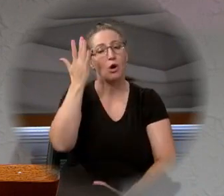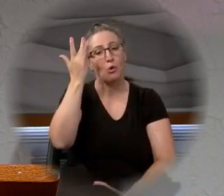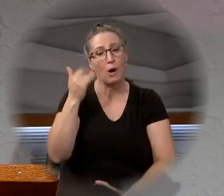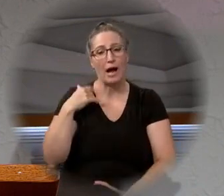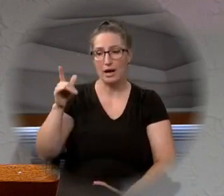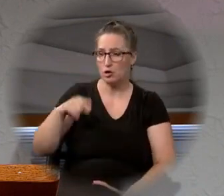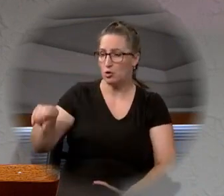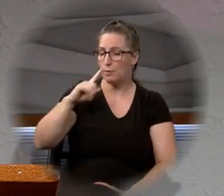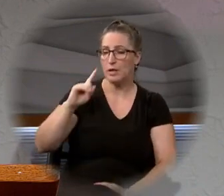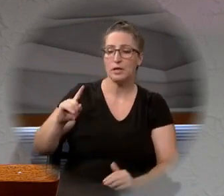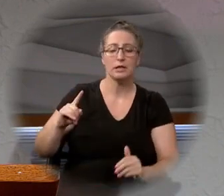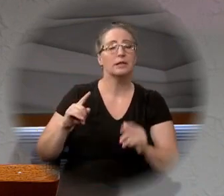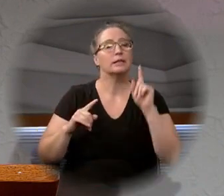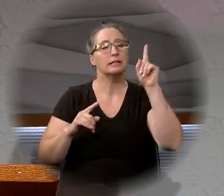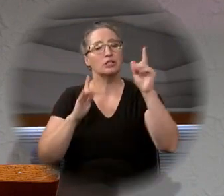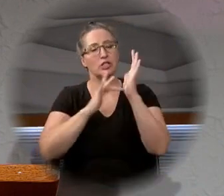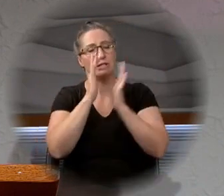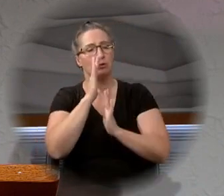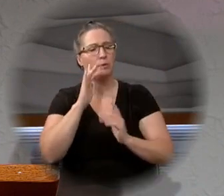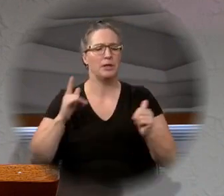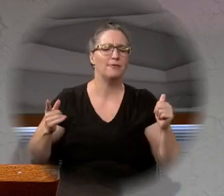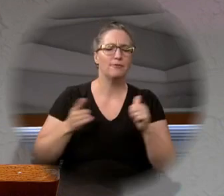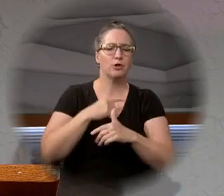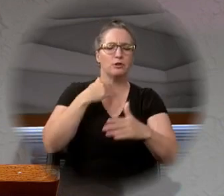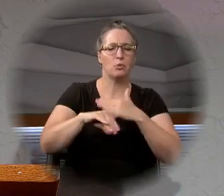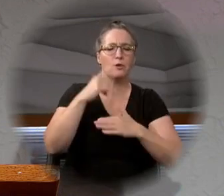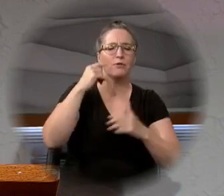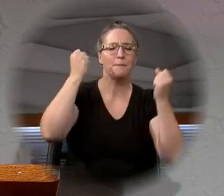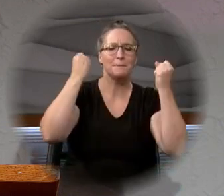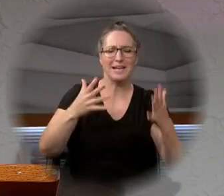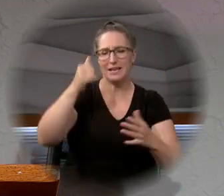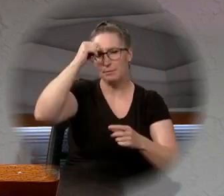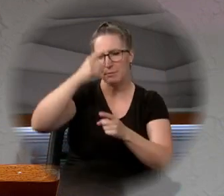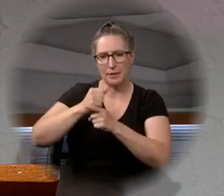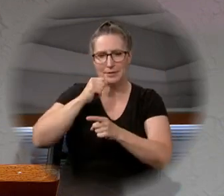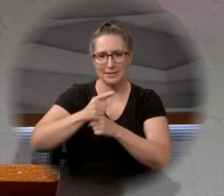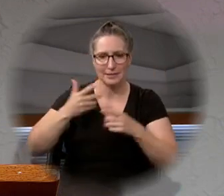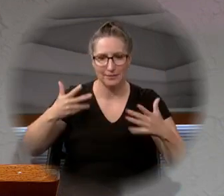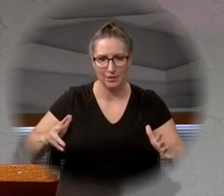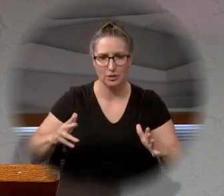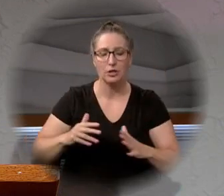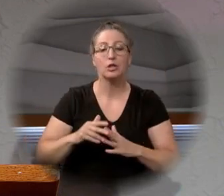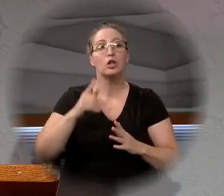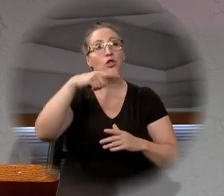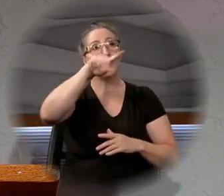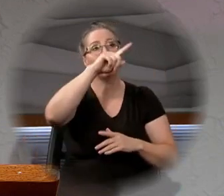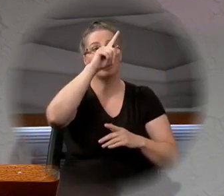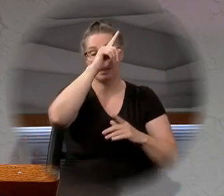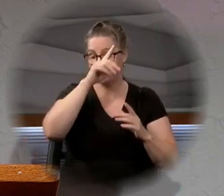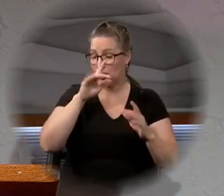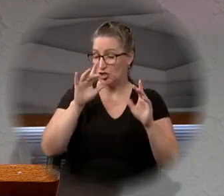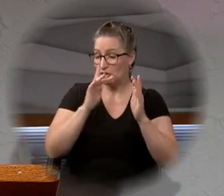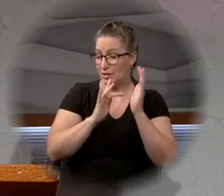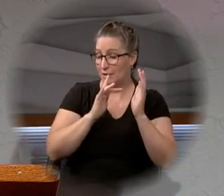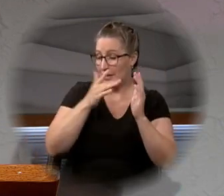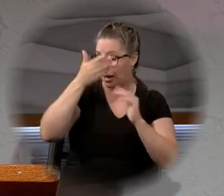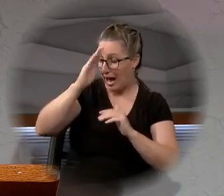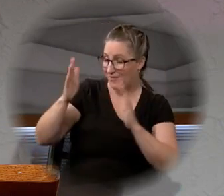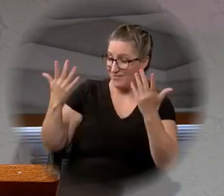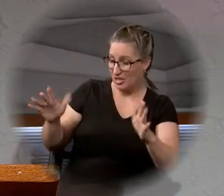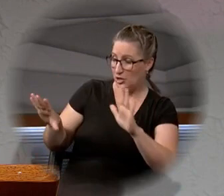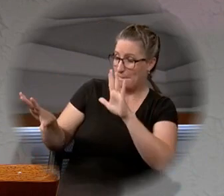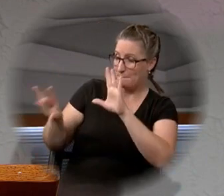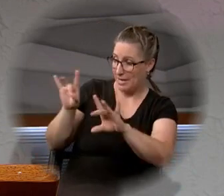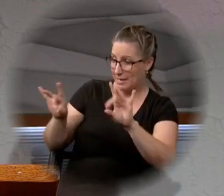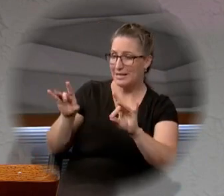be the firstborn among many brothers and sisters. And those he predestined, he also called. And